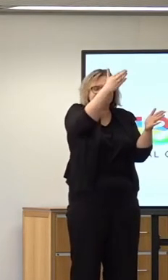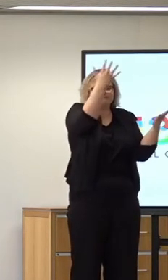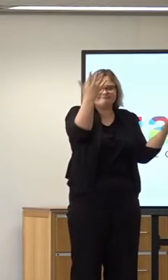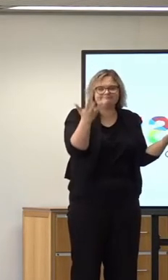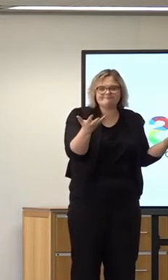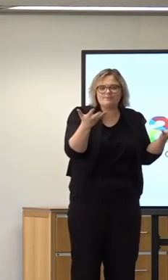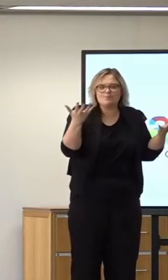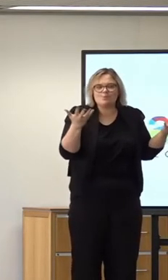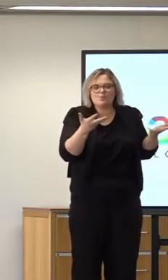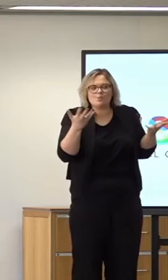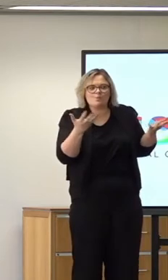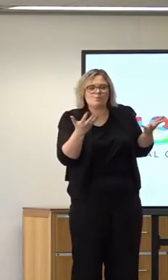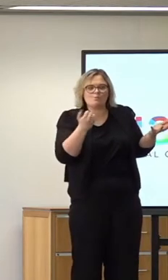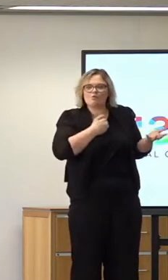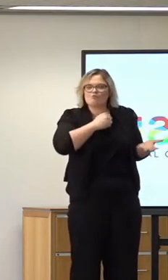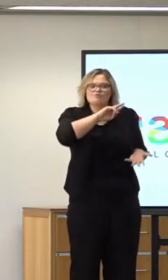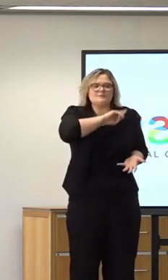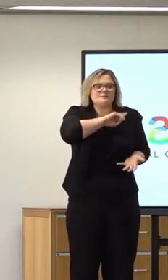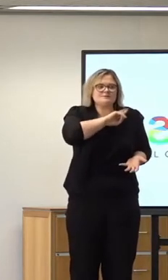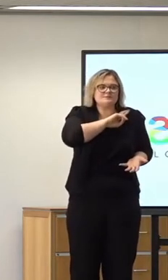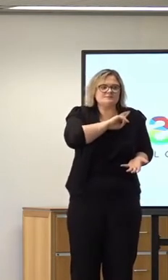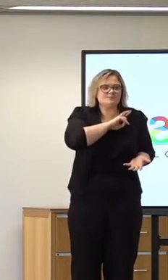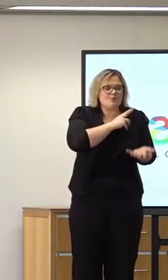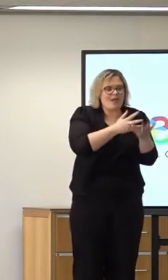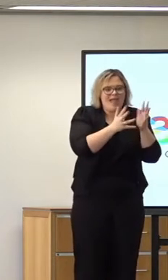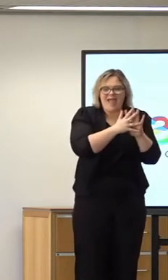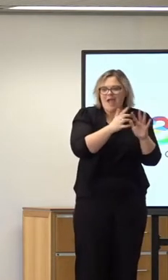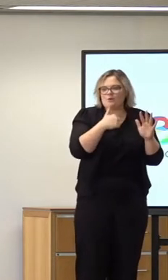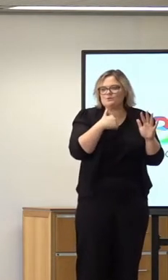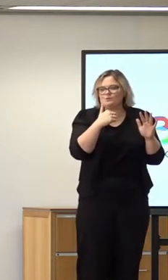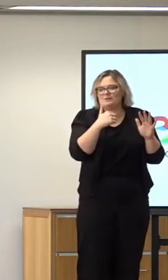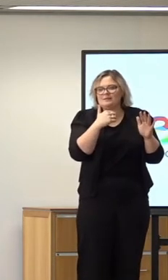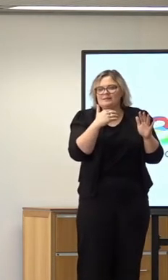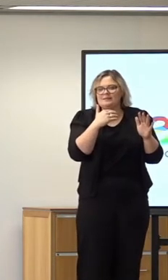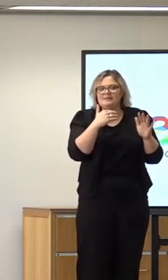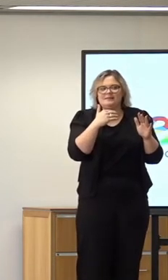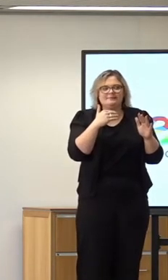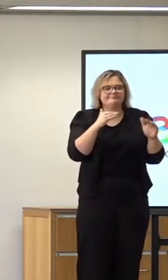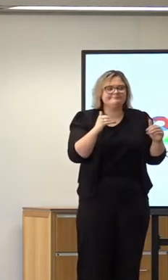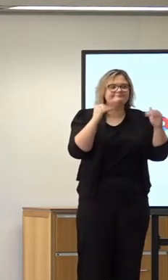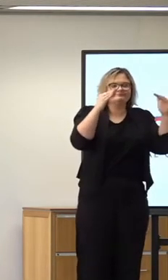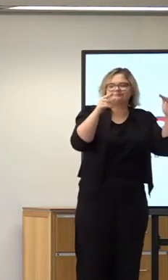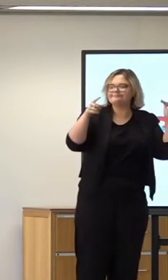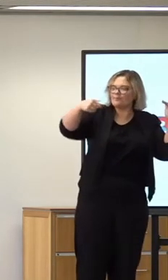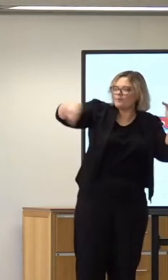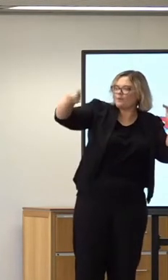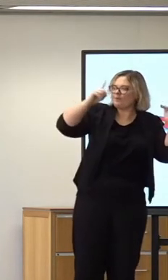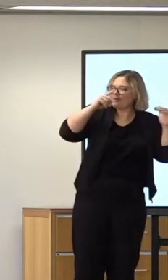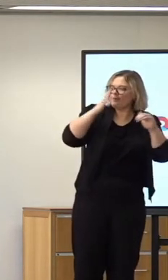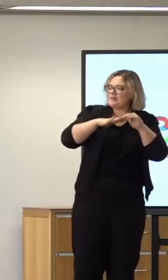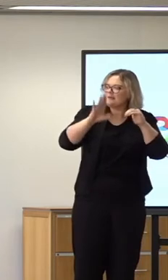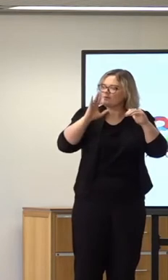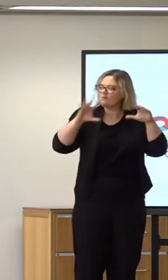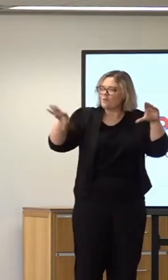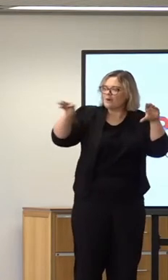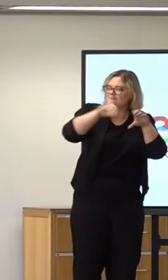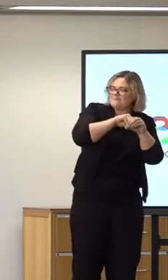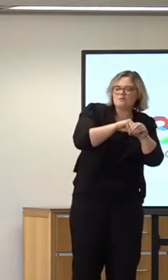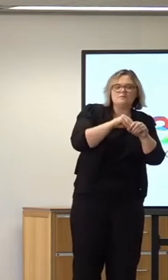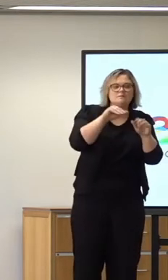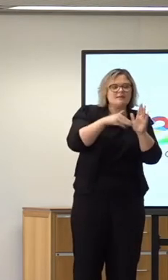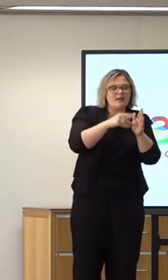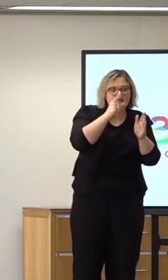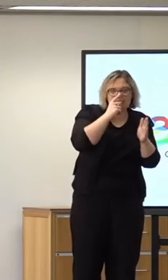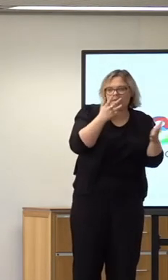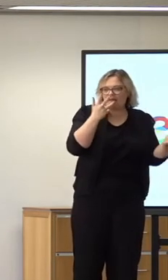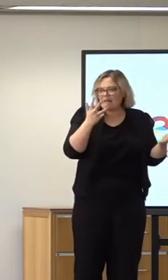where the role of the gallery is in elevating voices that we haven't had before, where we work with our collection as well, and where